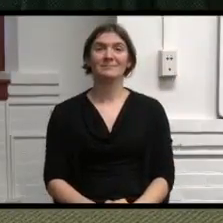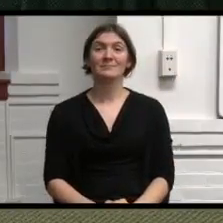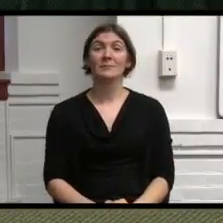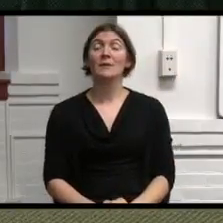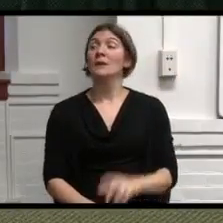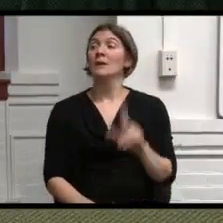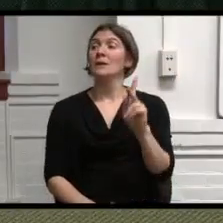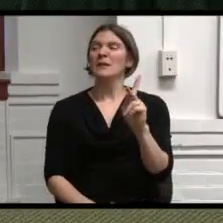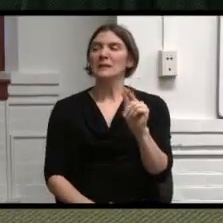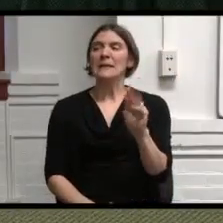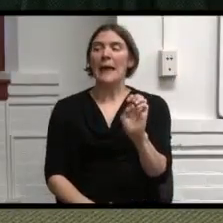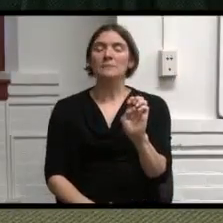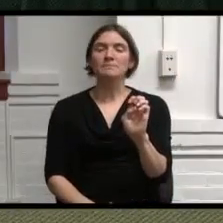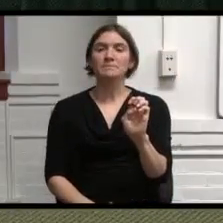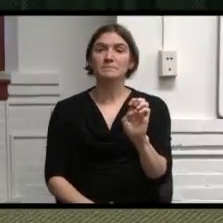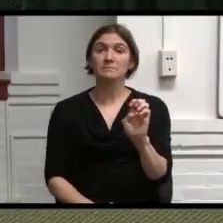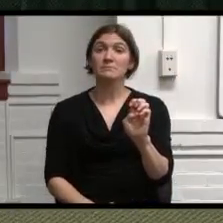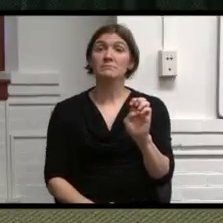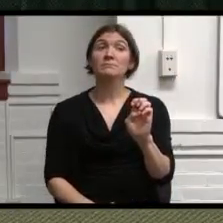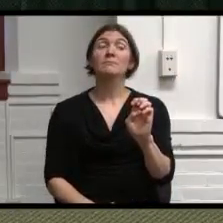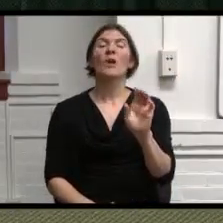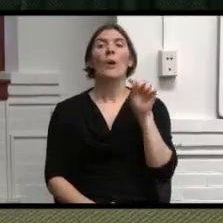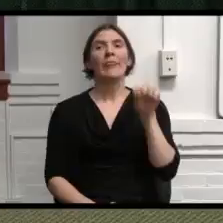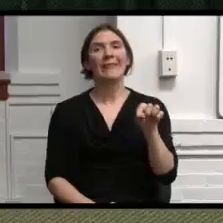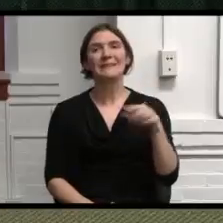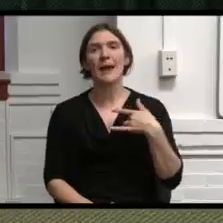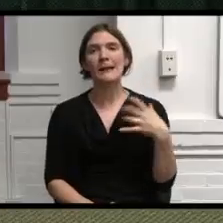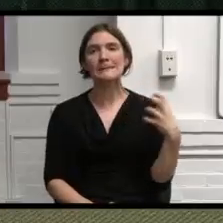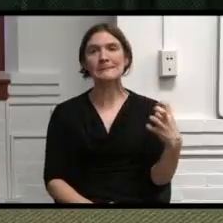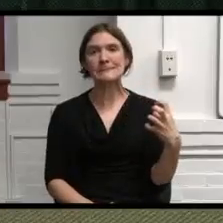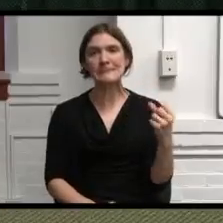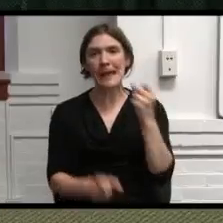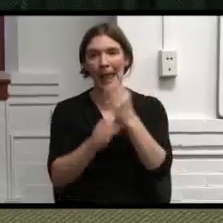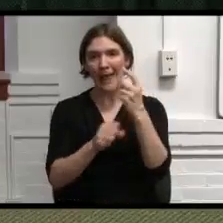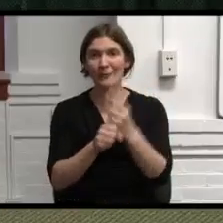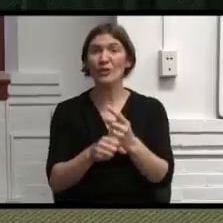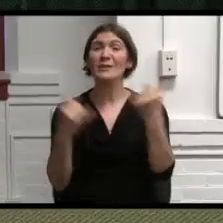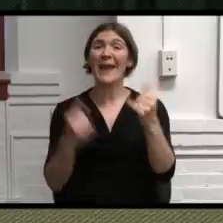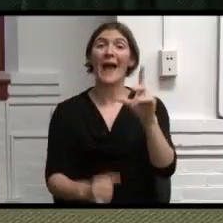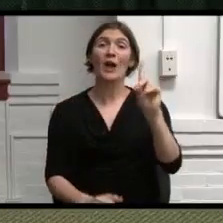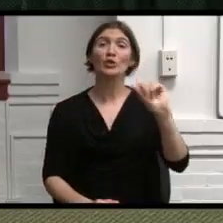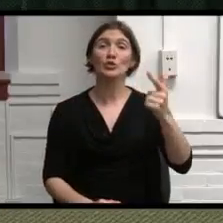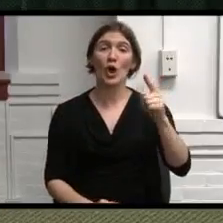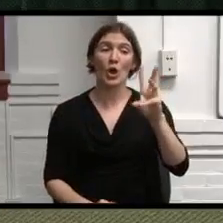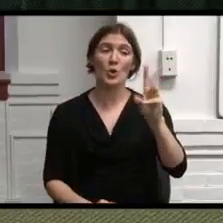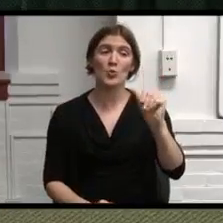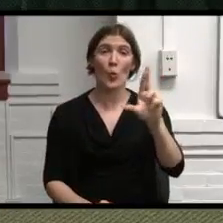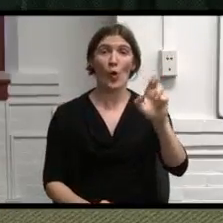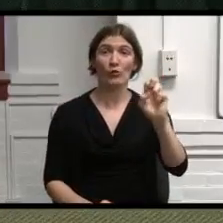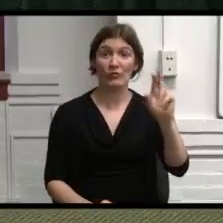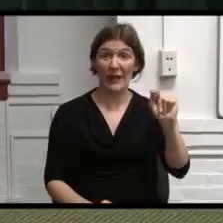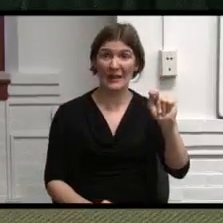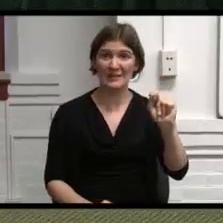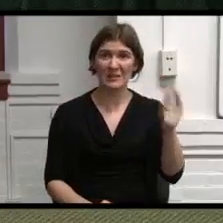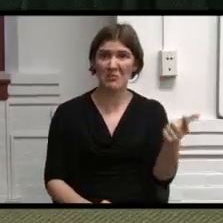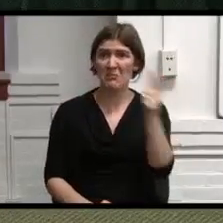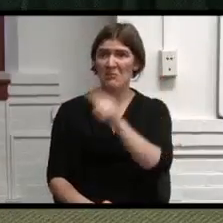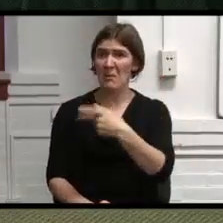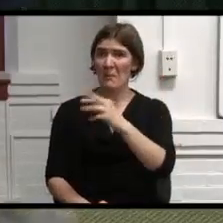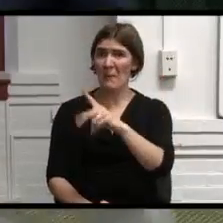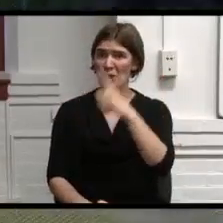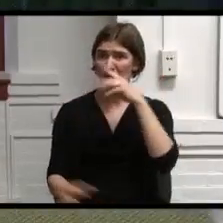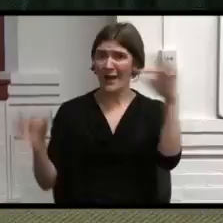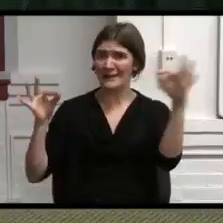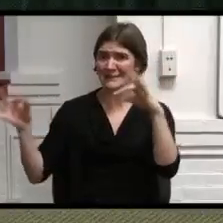Okay, here's the thing that makes me crazy every year, is the annual dog warrant. And I don't know, Patrick, are you the one that's going to explain this